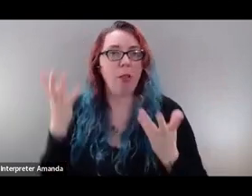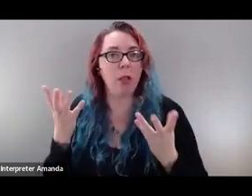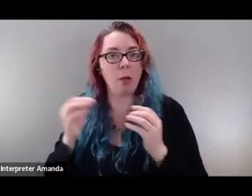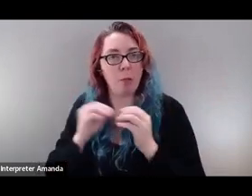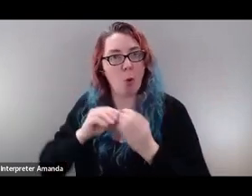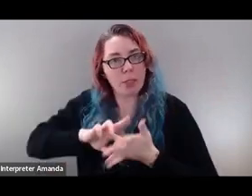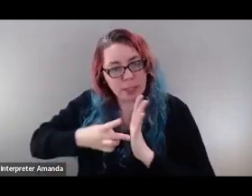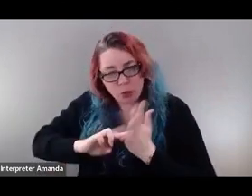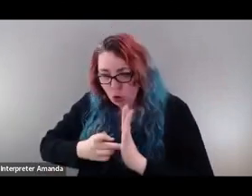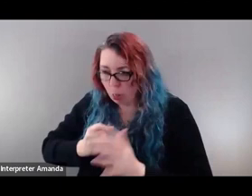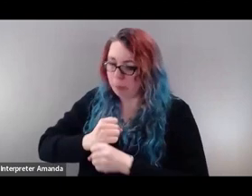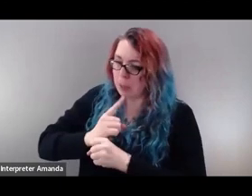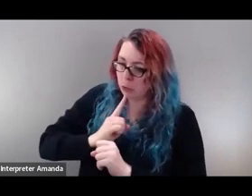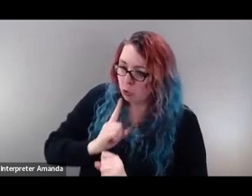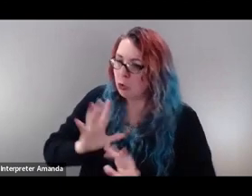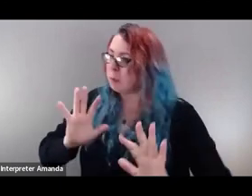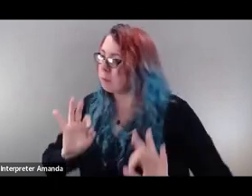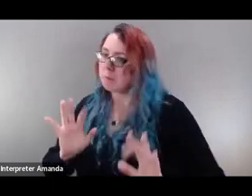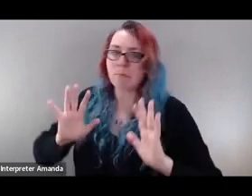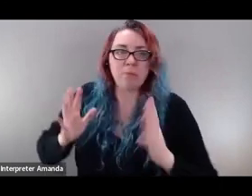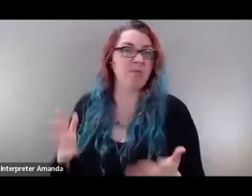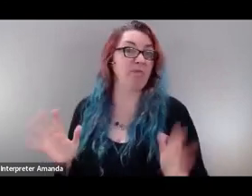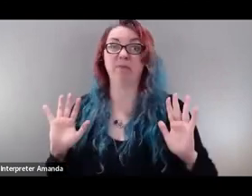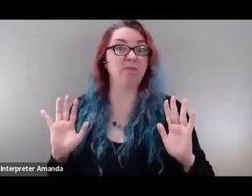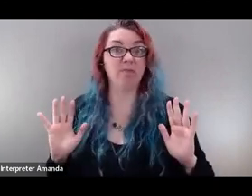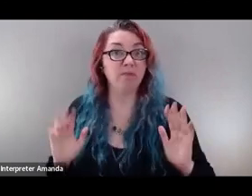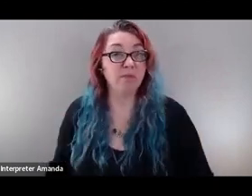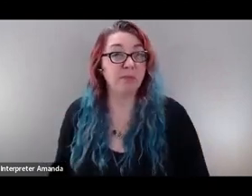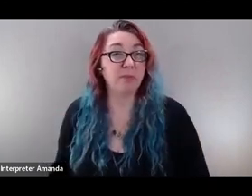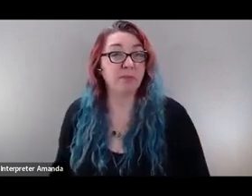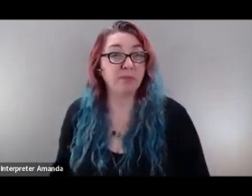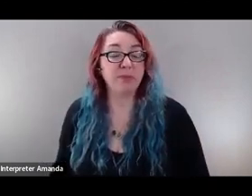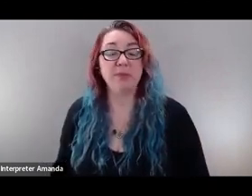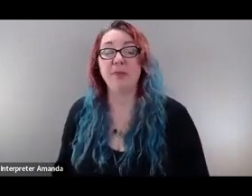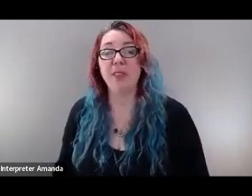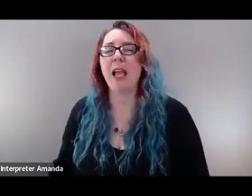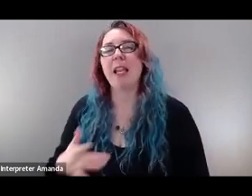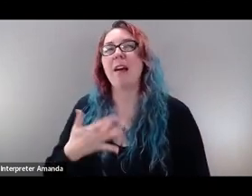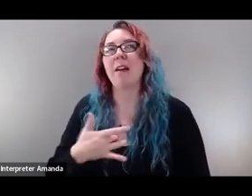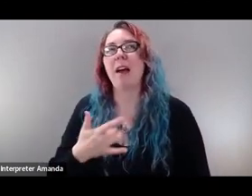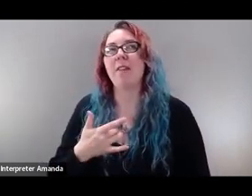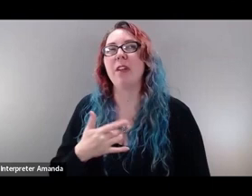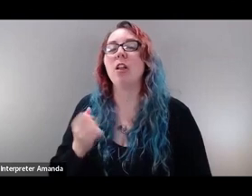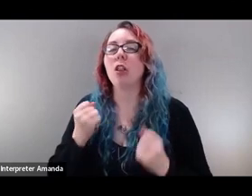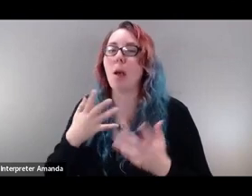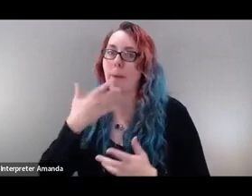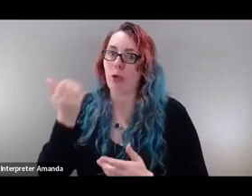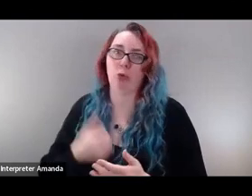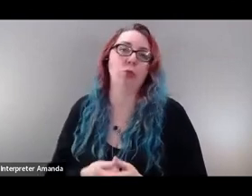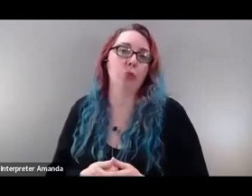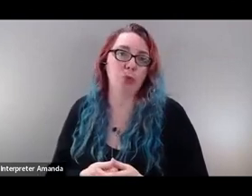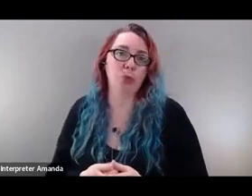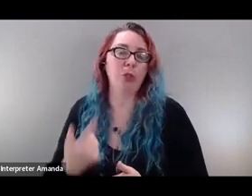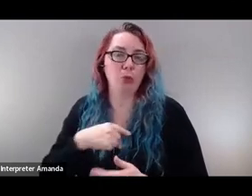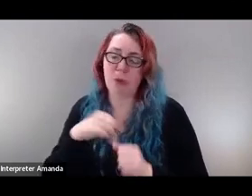made Valerie and I think feel a lot better. I don't want to speak too much for her, but I felt a lot better, and I felt like I noticed she felt better as we continued to